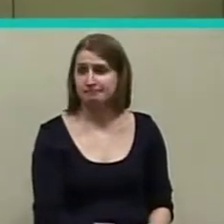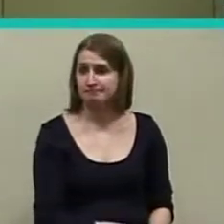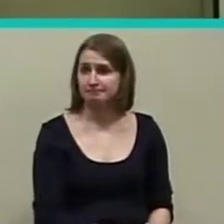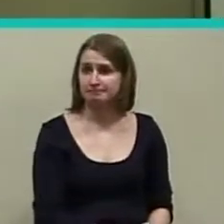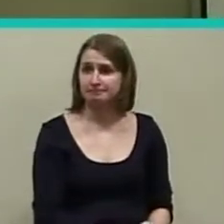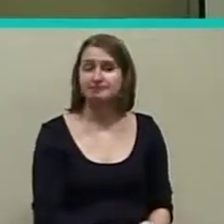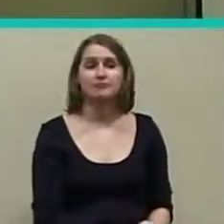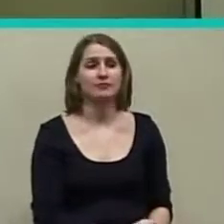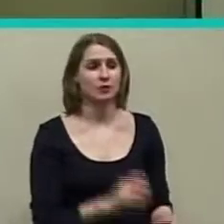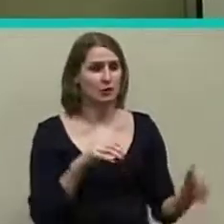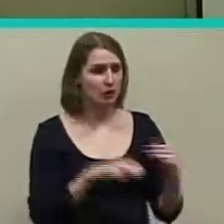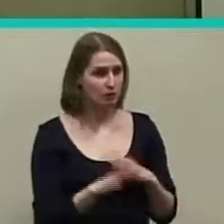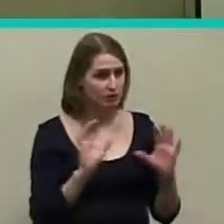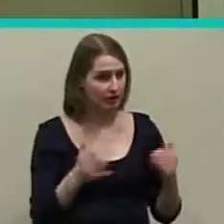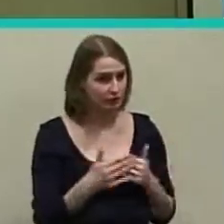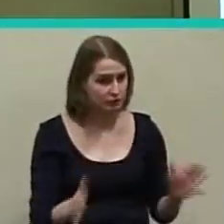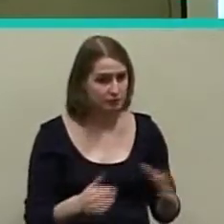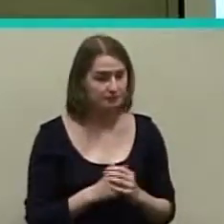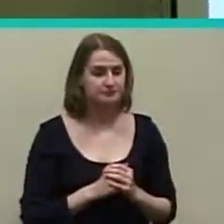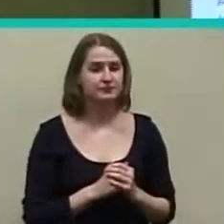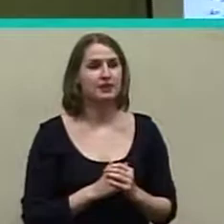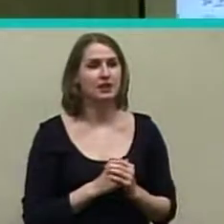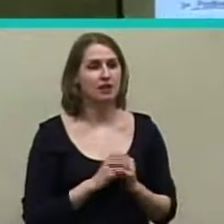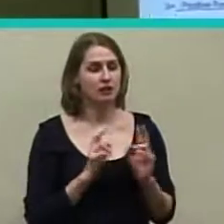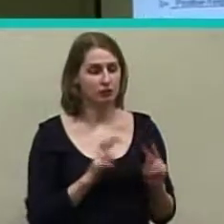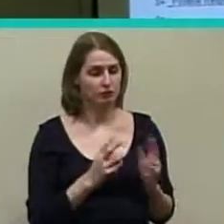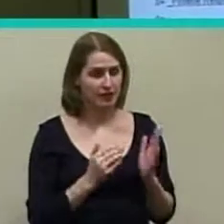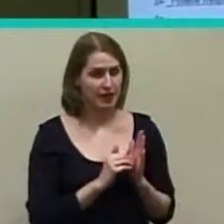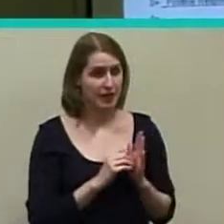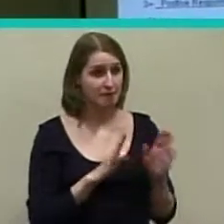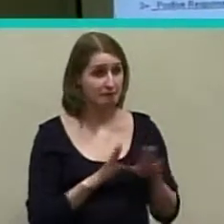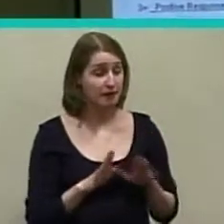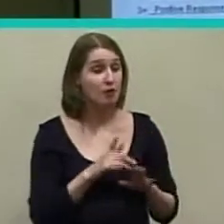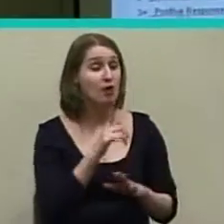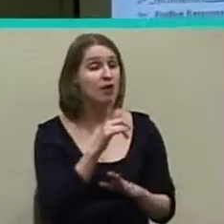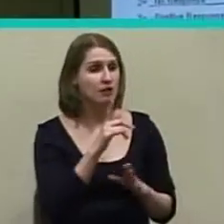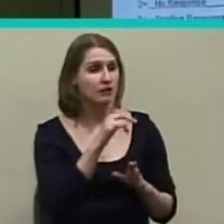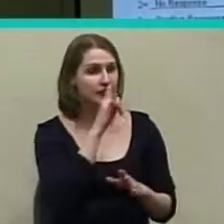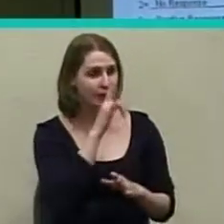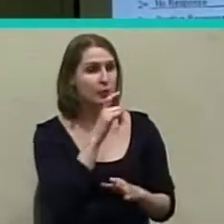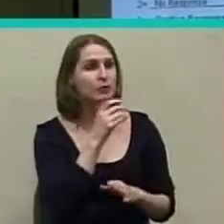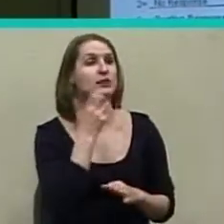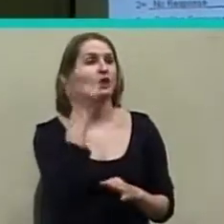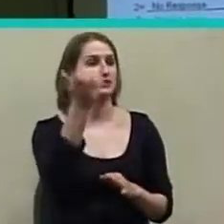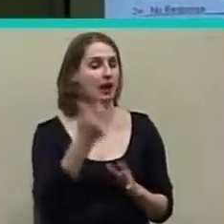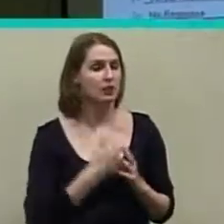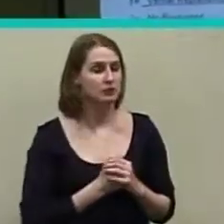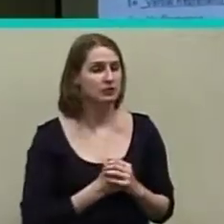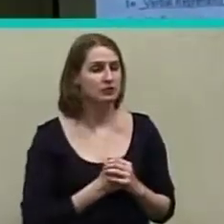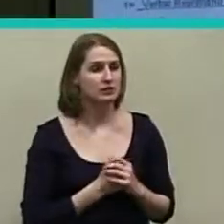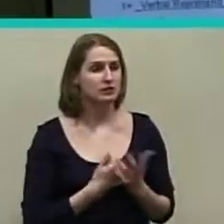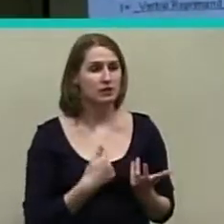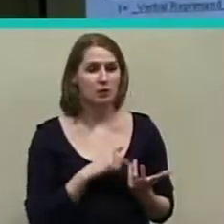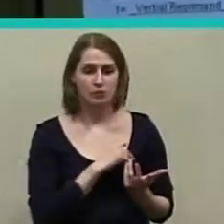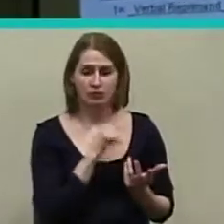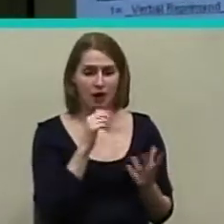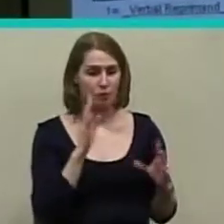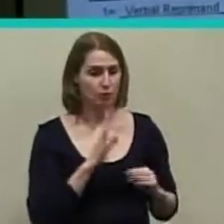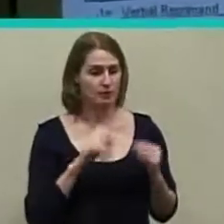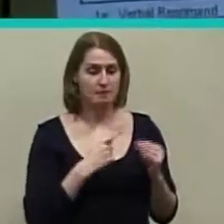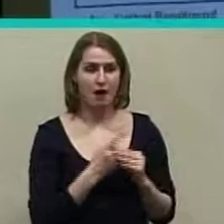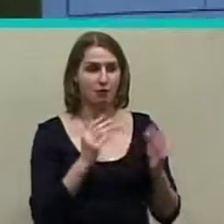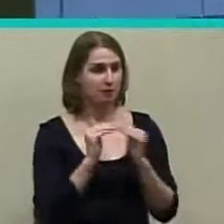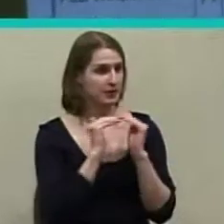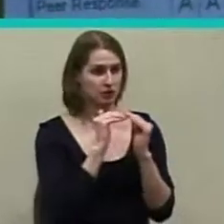We go into classrooms, look at, again, behavior. This is a kid who does talk out. We're not going to worry about the peers for right now. We'll just worry about the